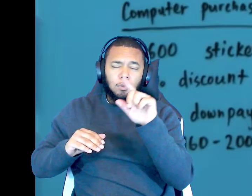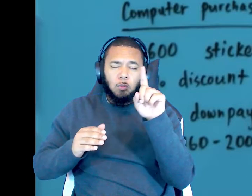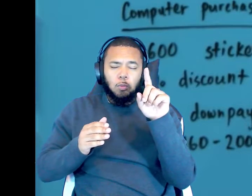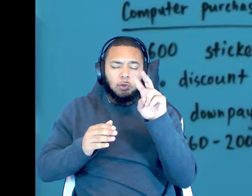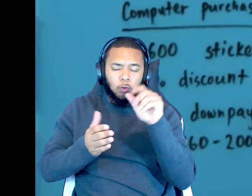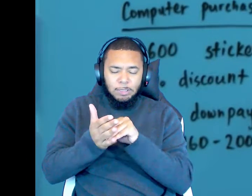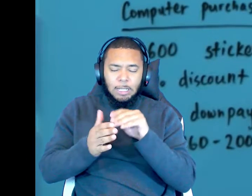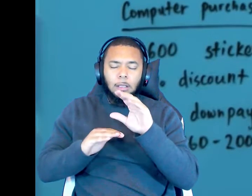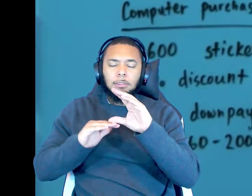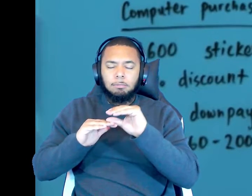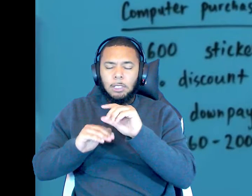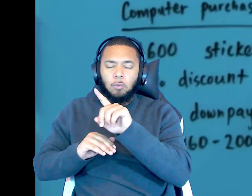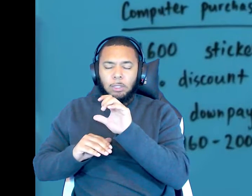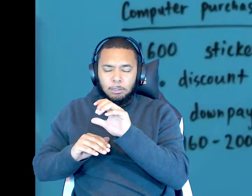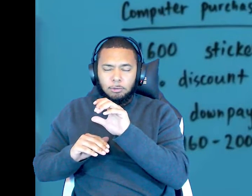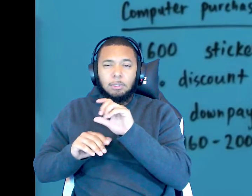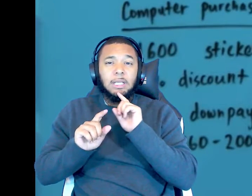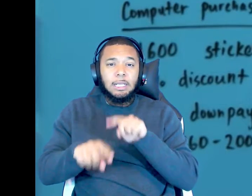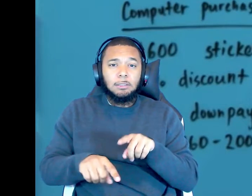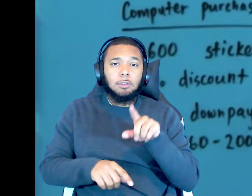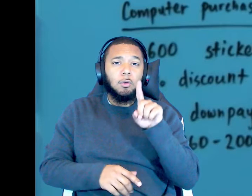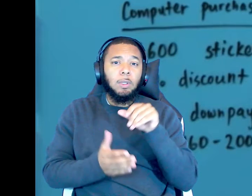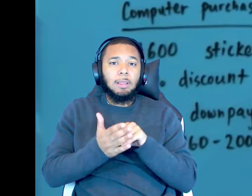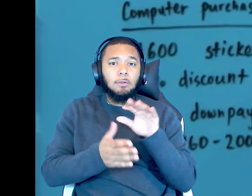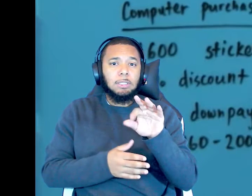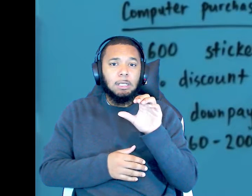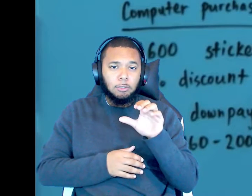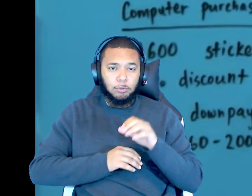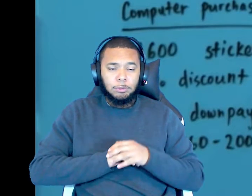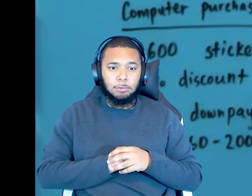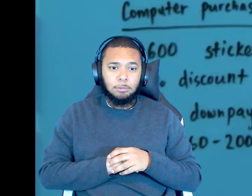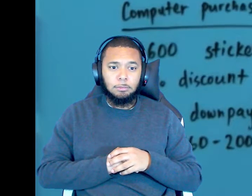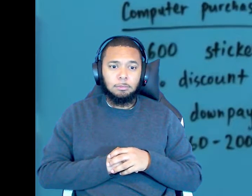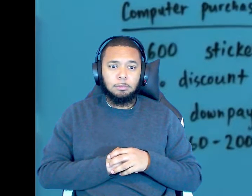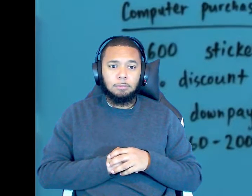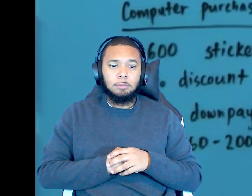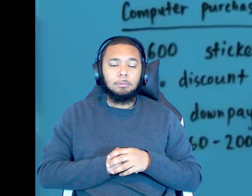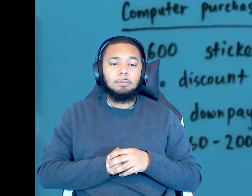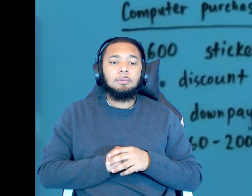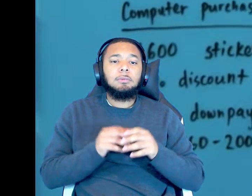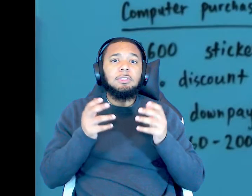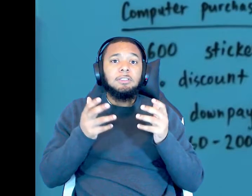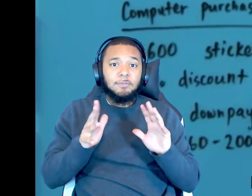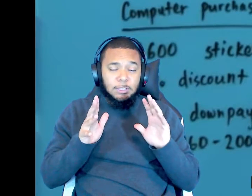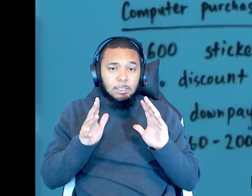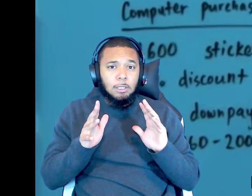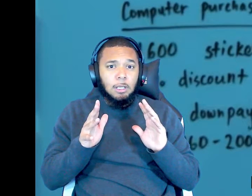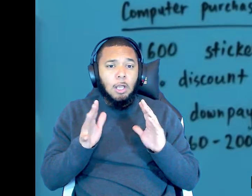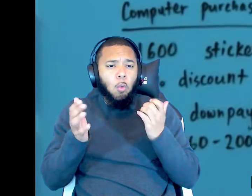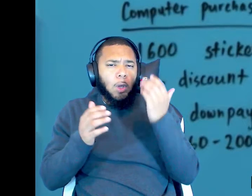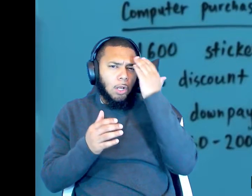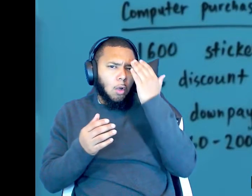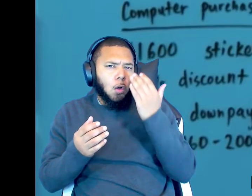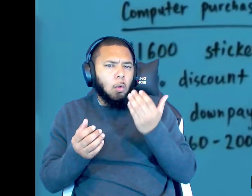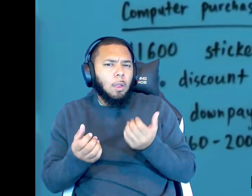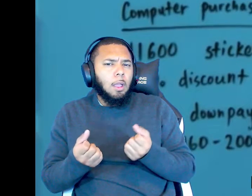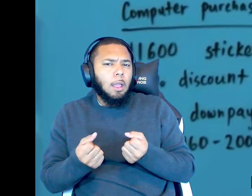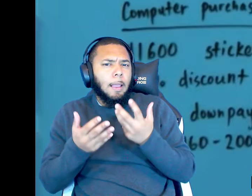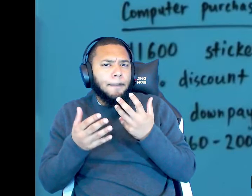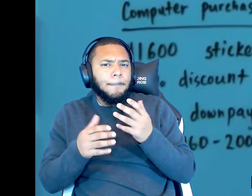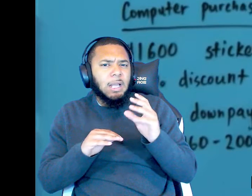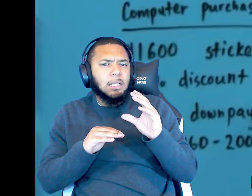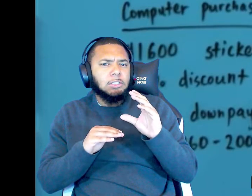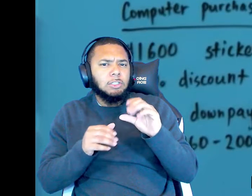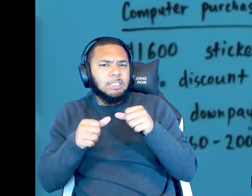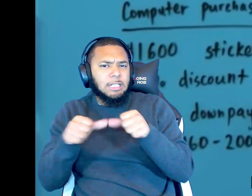excuse me. So that'll give us 1,900. And then we want to know what that down payment is